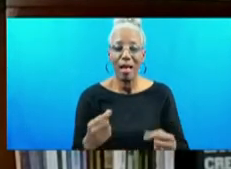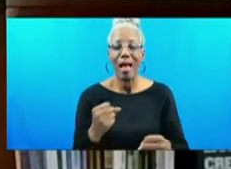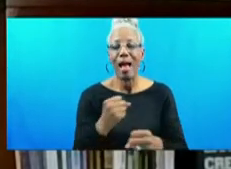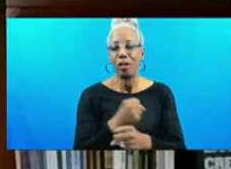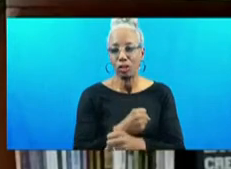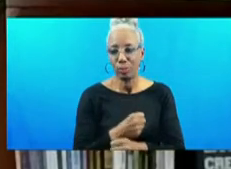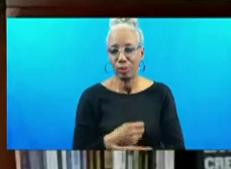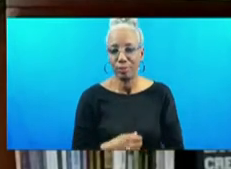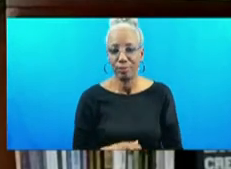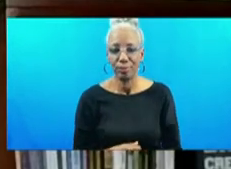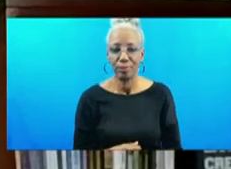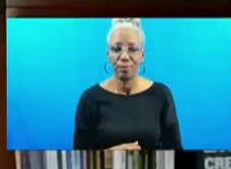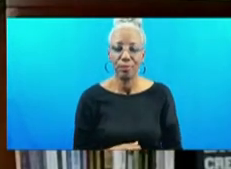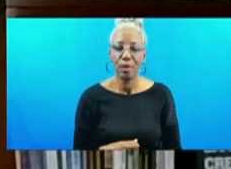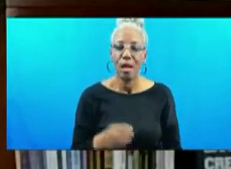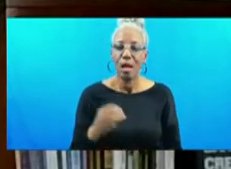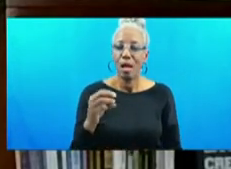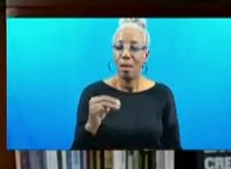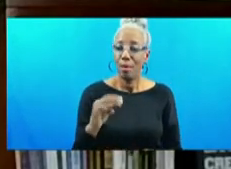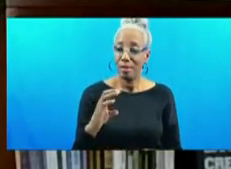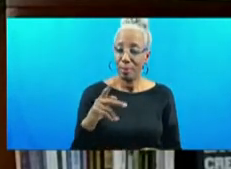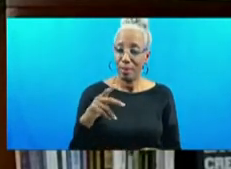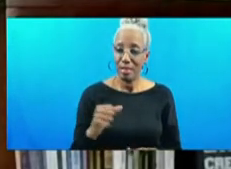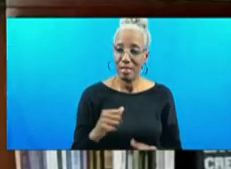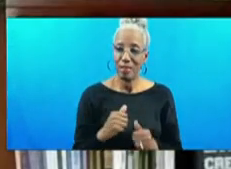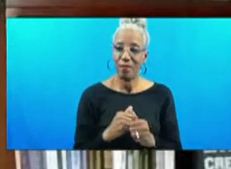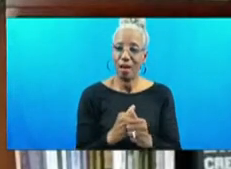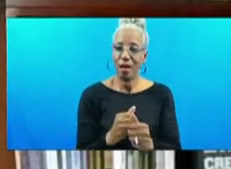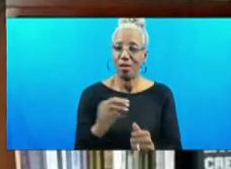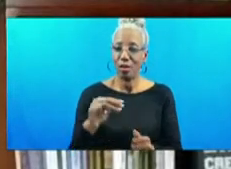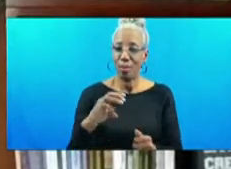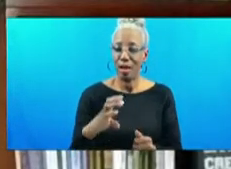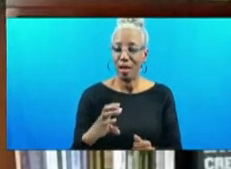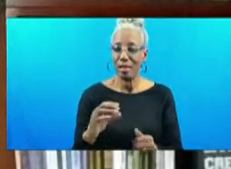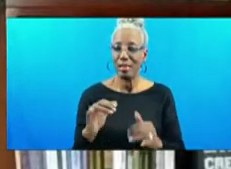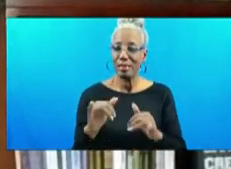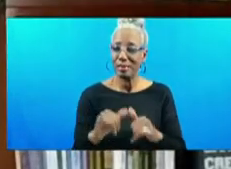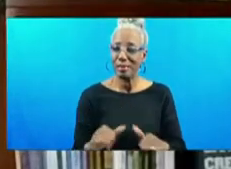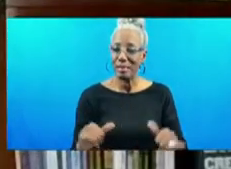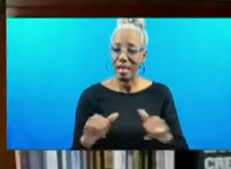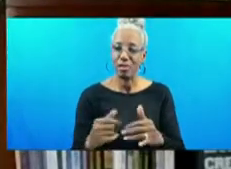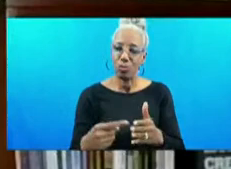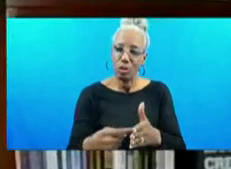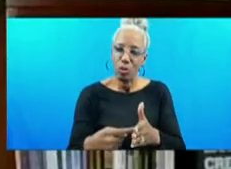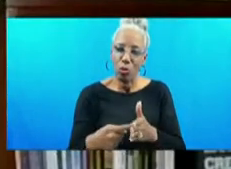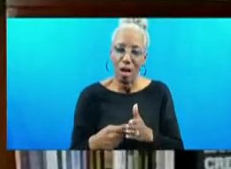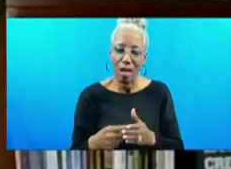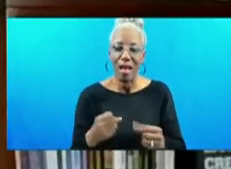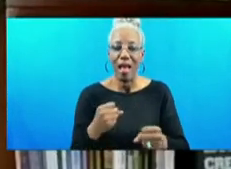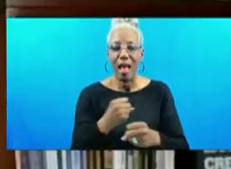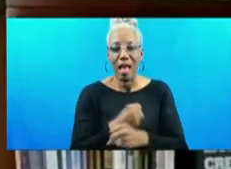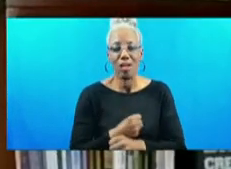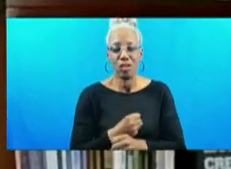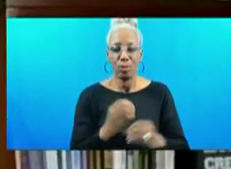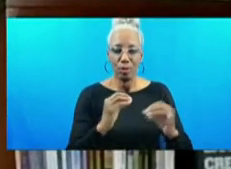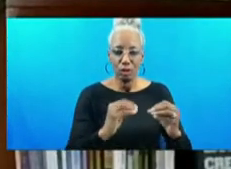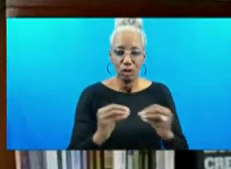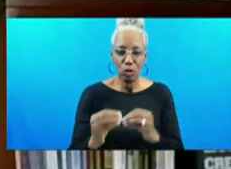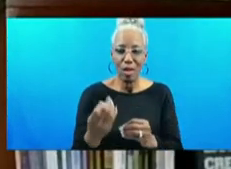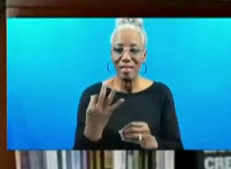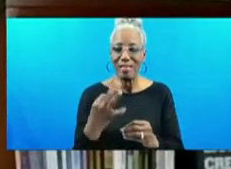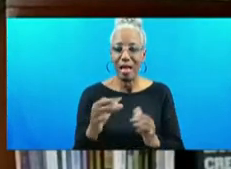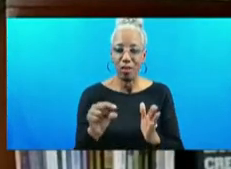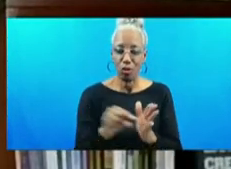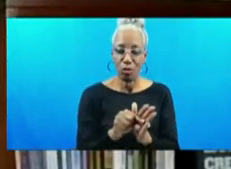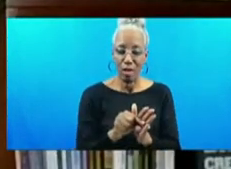Standards, which calls for algebra to be taught in ninth grade, we knew and had the vision a while back in MCPS that